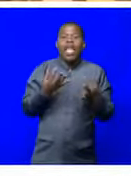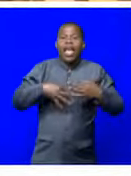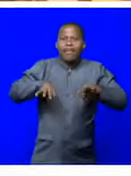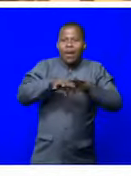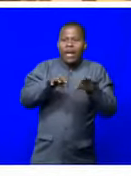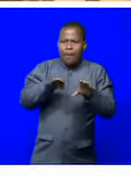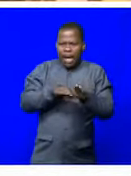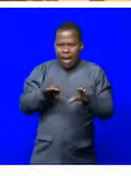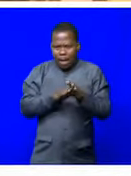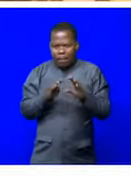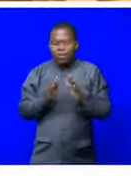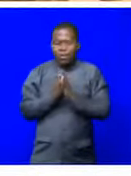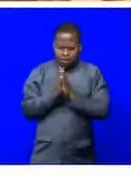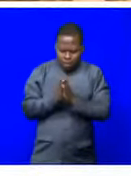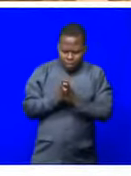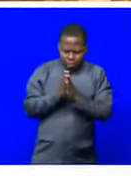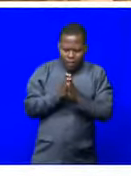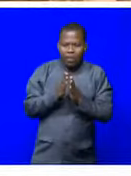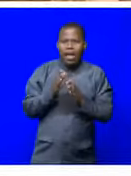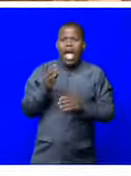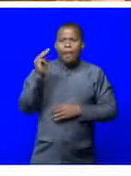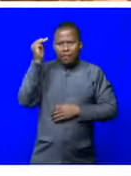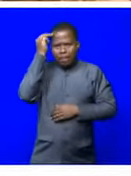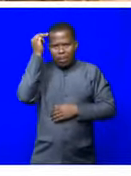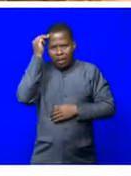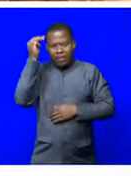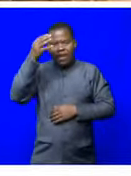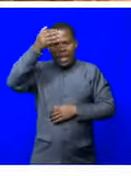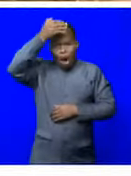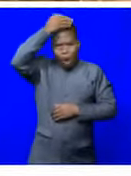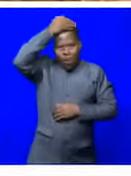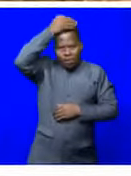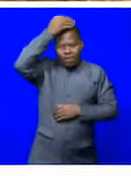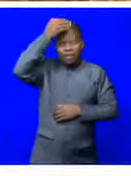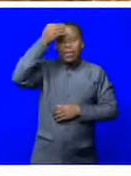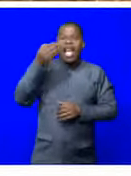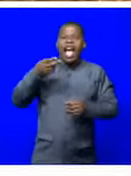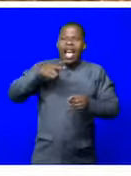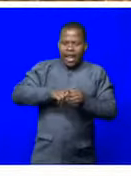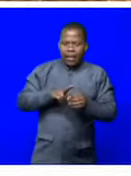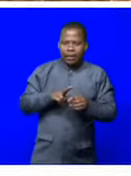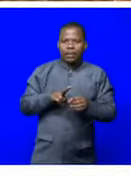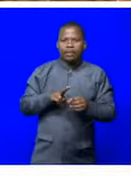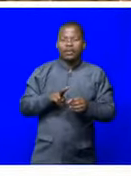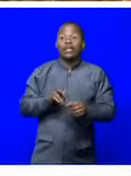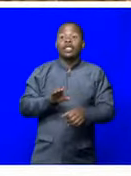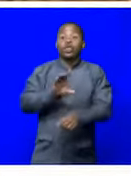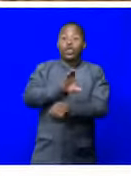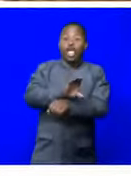abahambe inkonzo yesikhumbuto endlovukati yemangisi. Esondweni leLondon Cathedral edolobheni